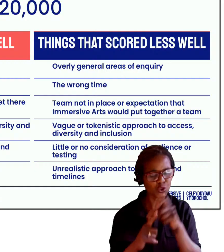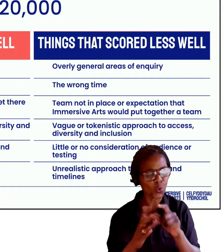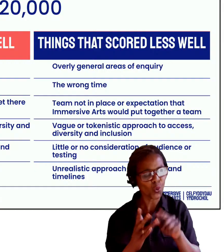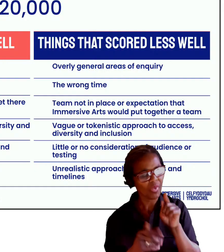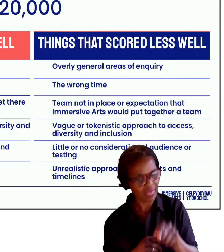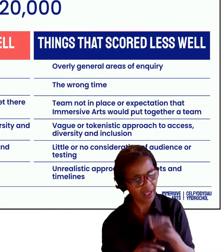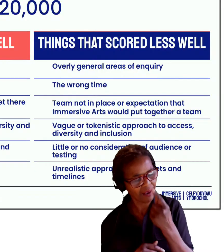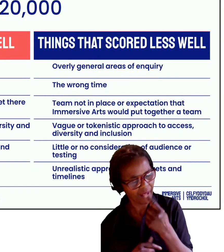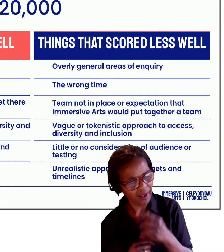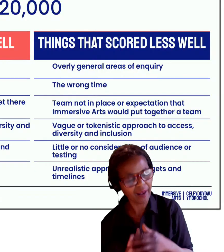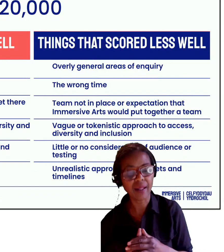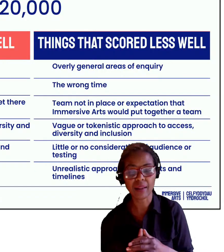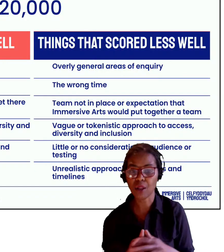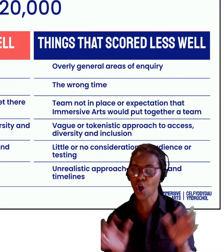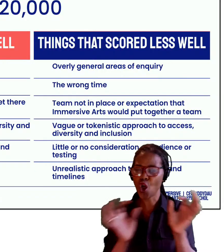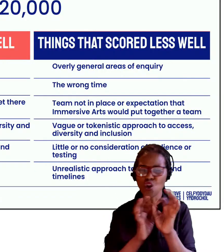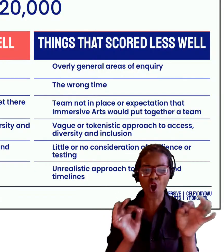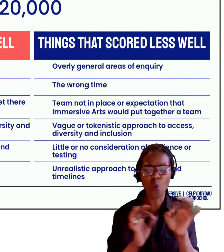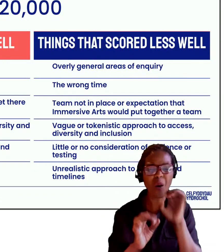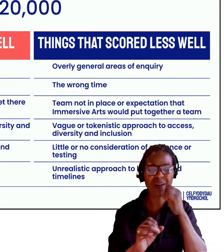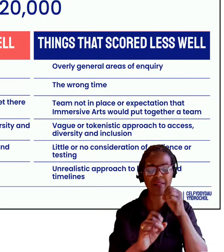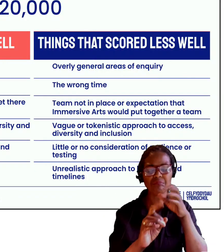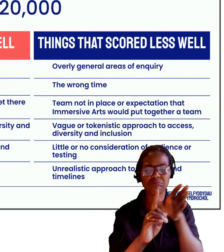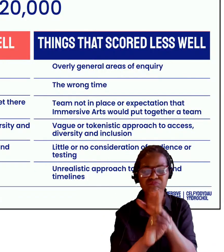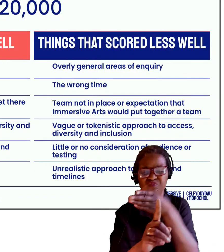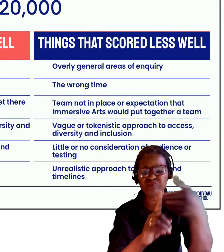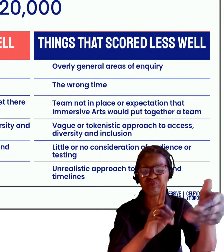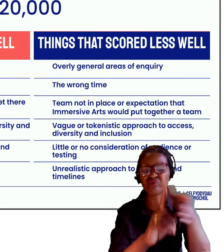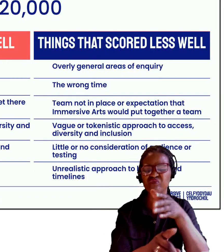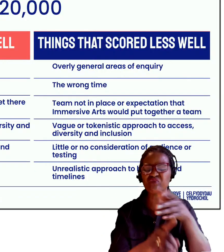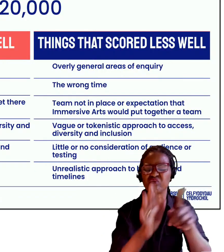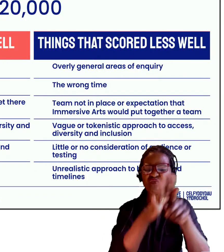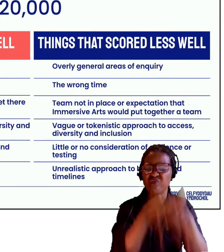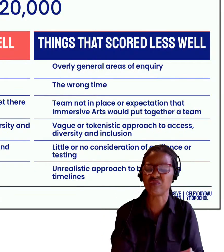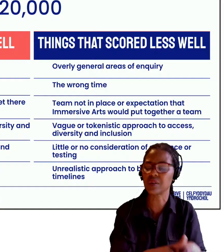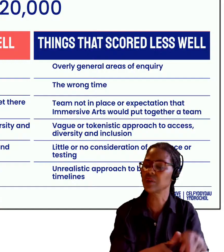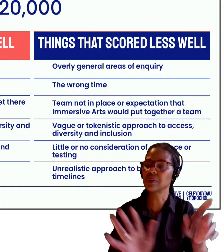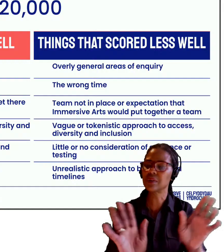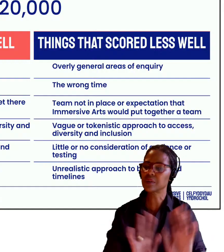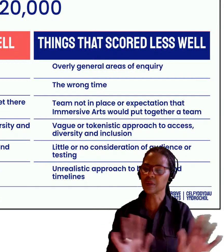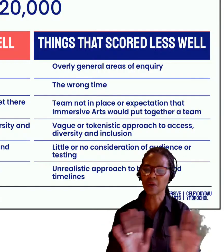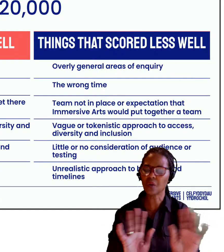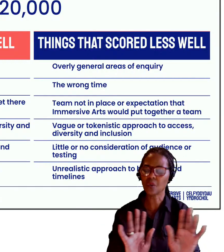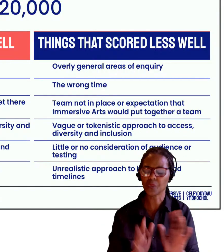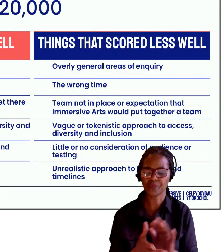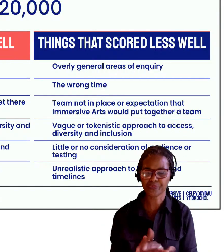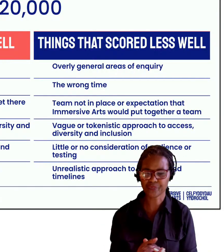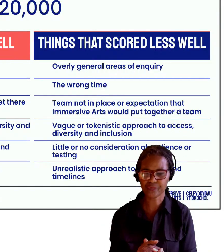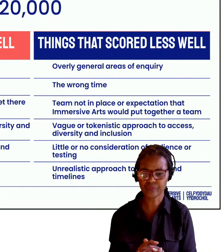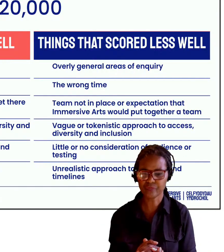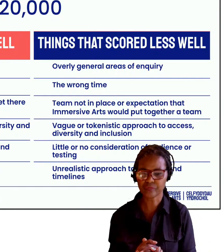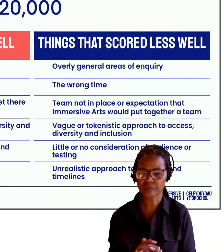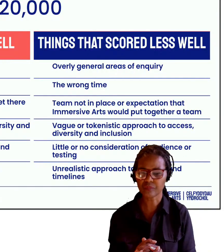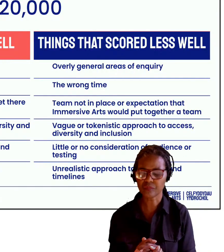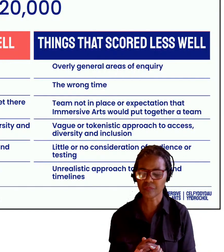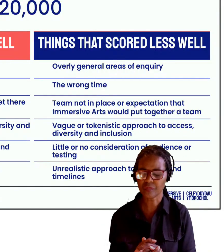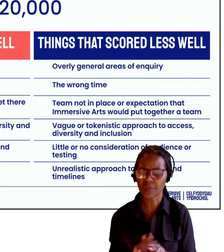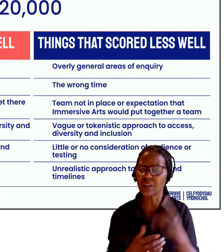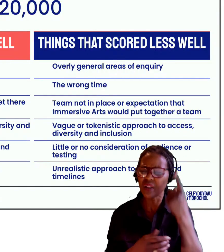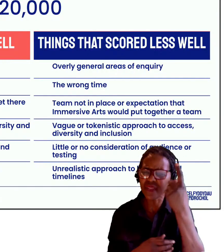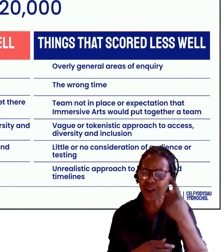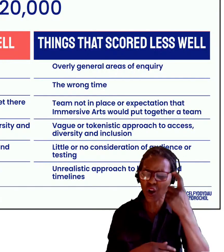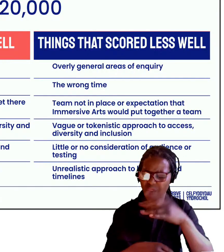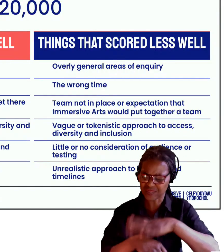meet the stated aims of the project. An unrealistic approach to budgets or timelines where contributors' time